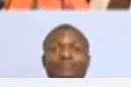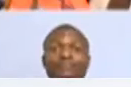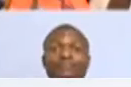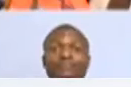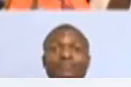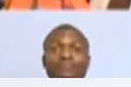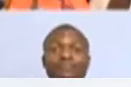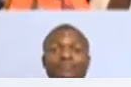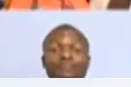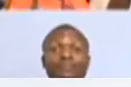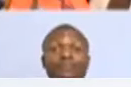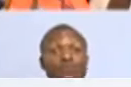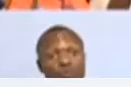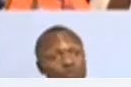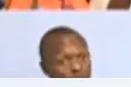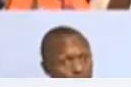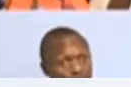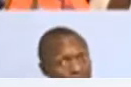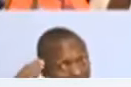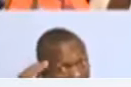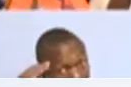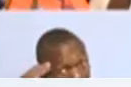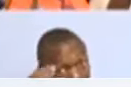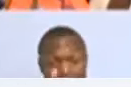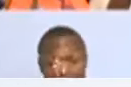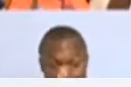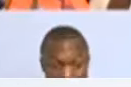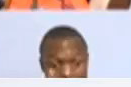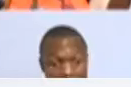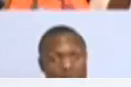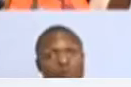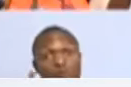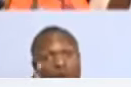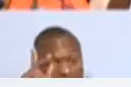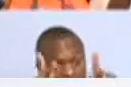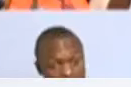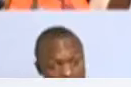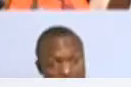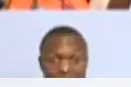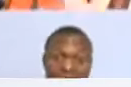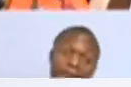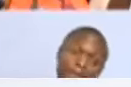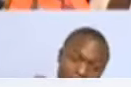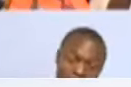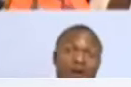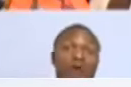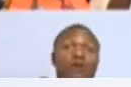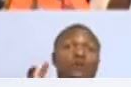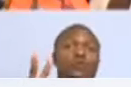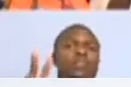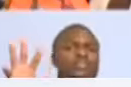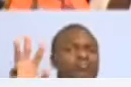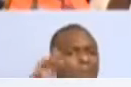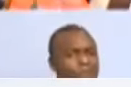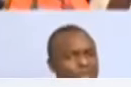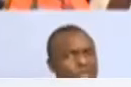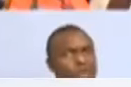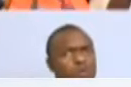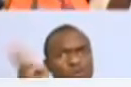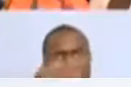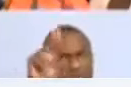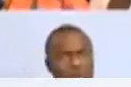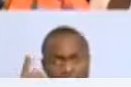Should you wish to know, Madam Chair, from one individual we recovered over $25 million. One